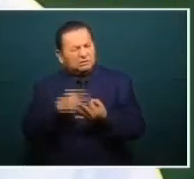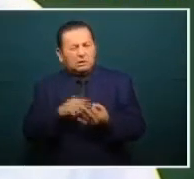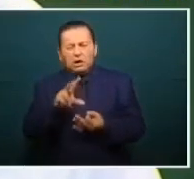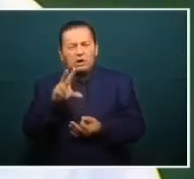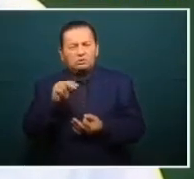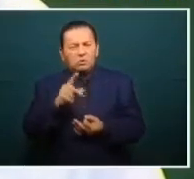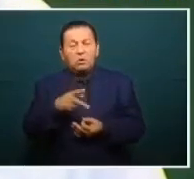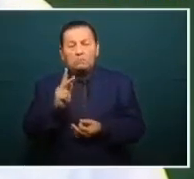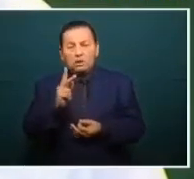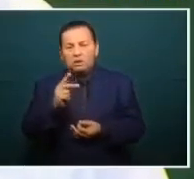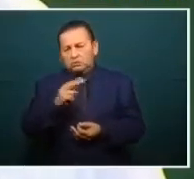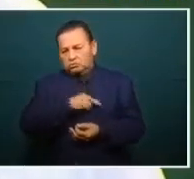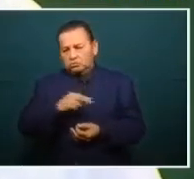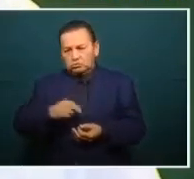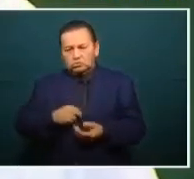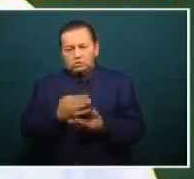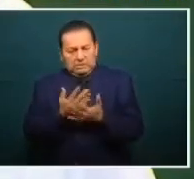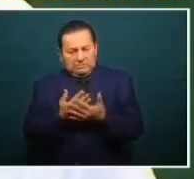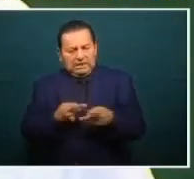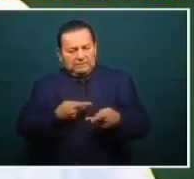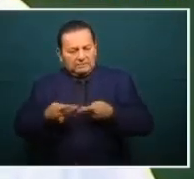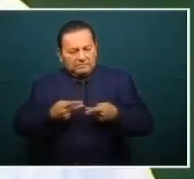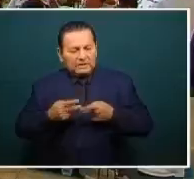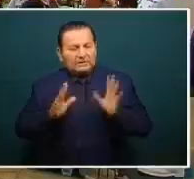I don't believe we'll go to that point.